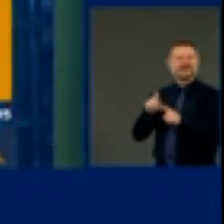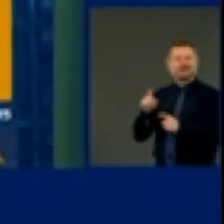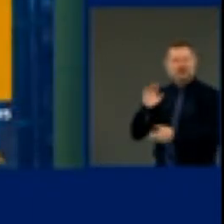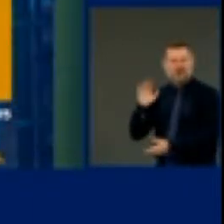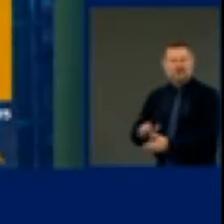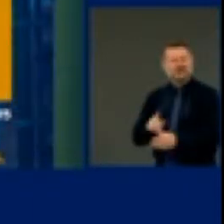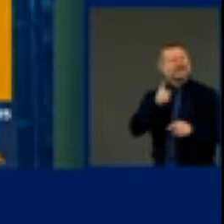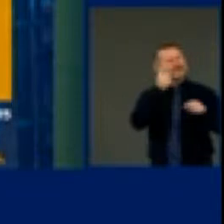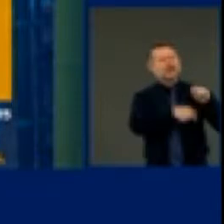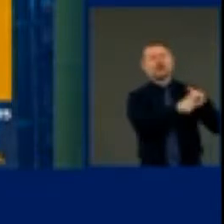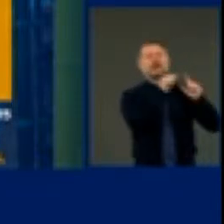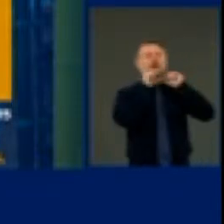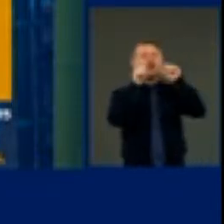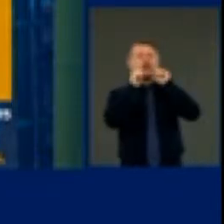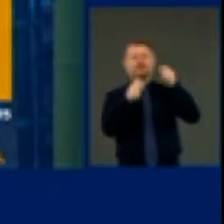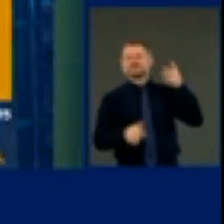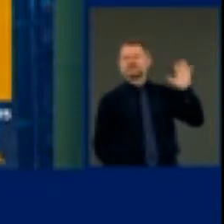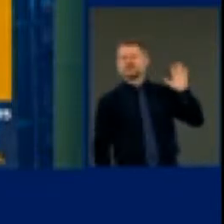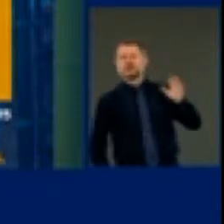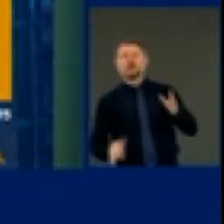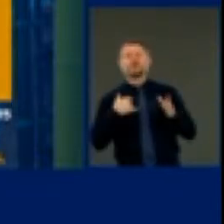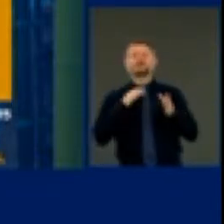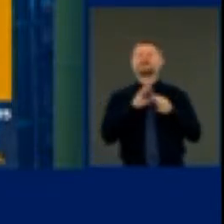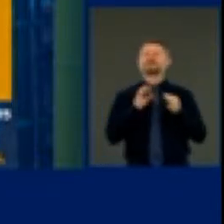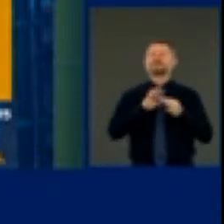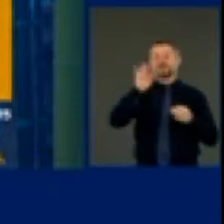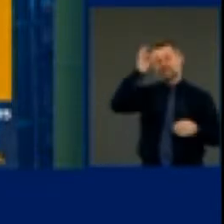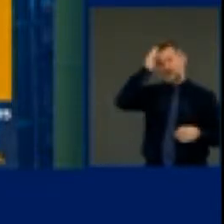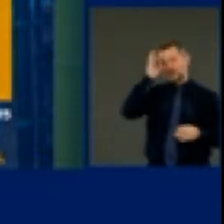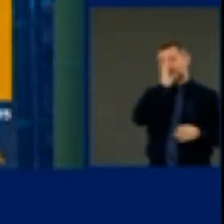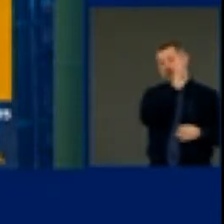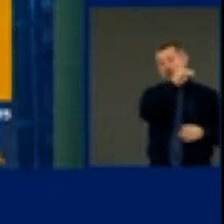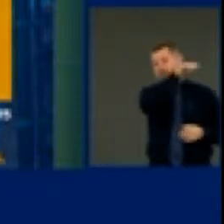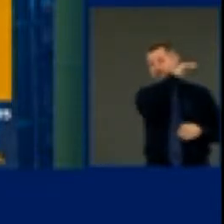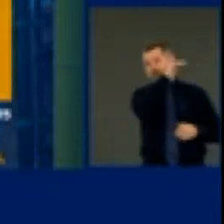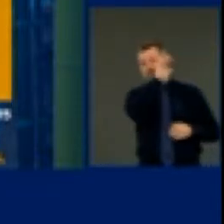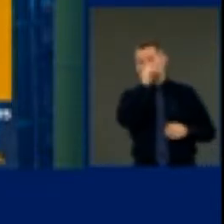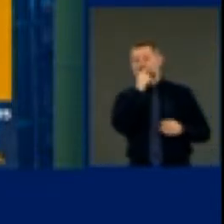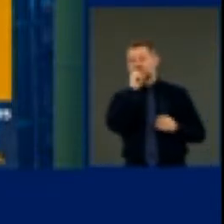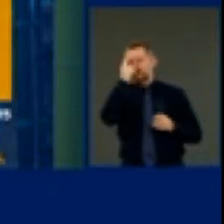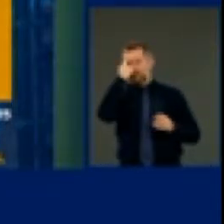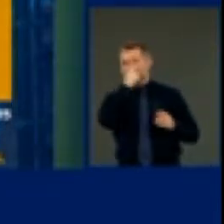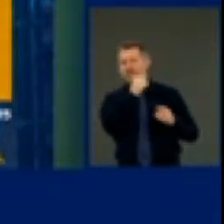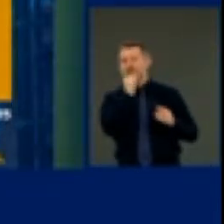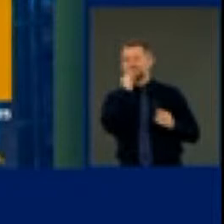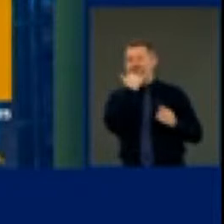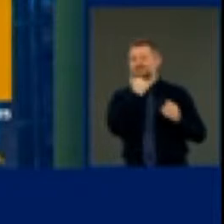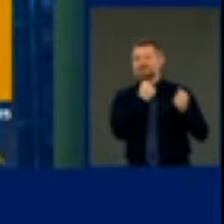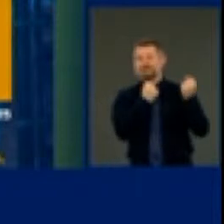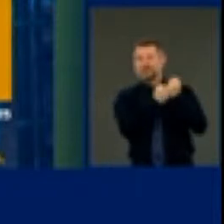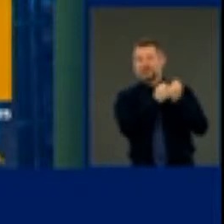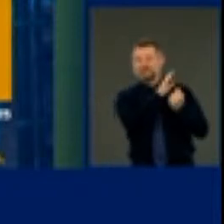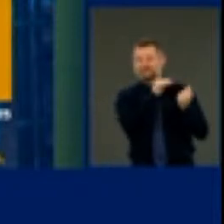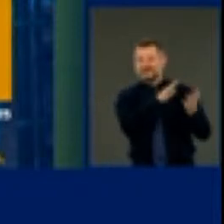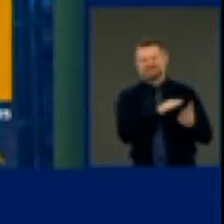When I say the federal government is making a mistake, these policies have real